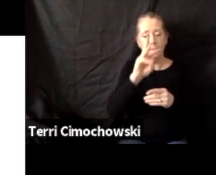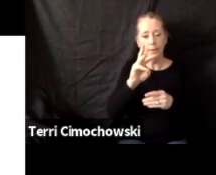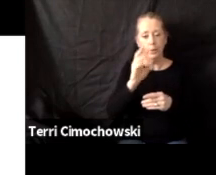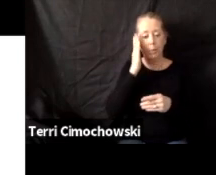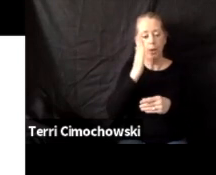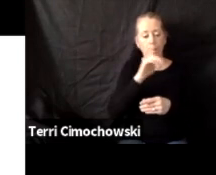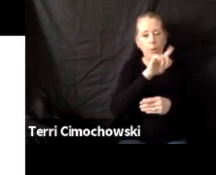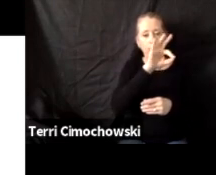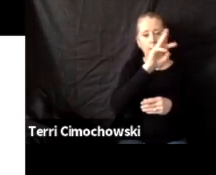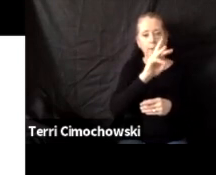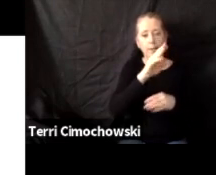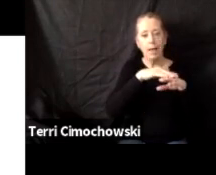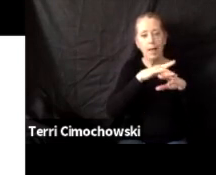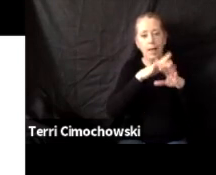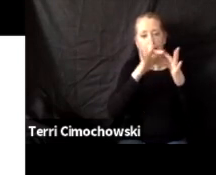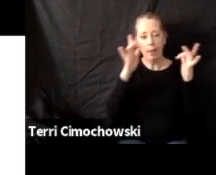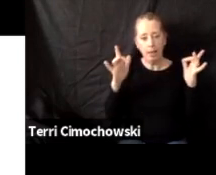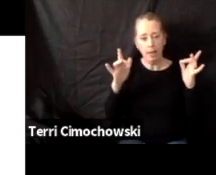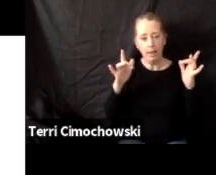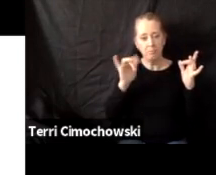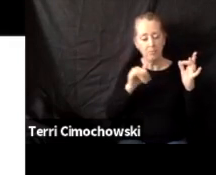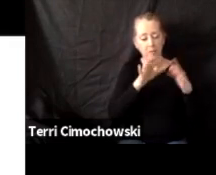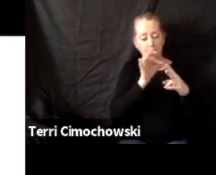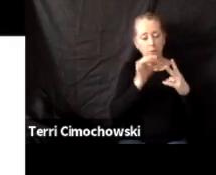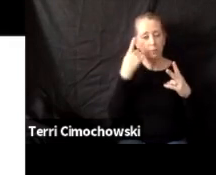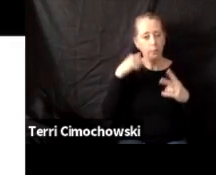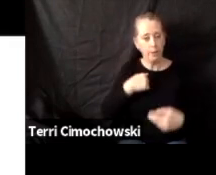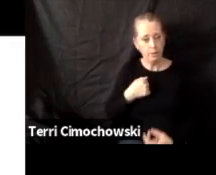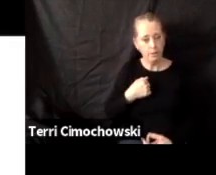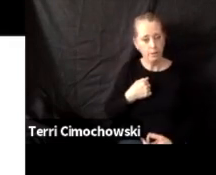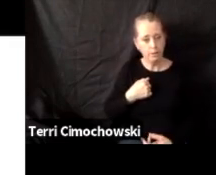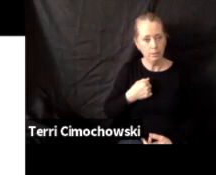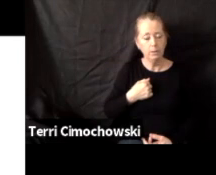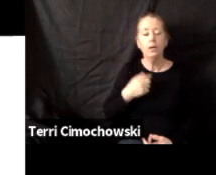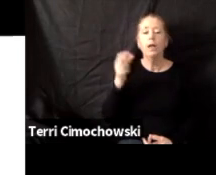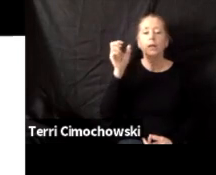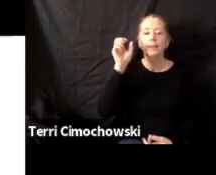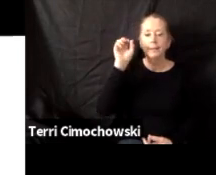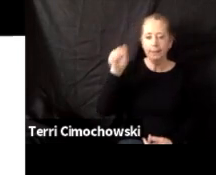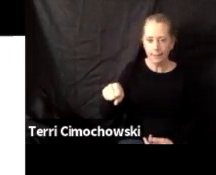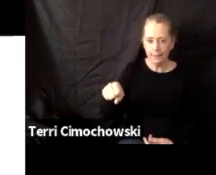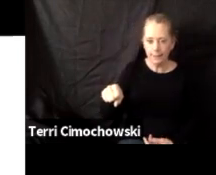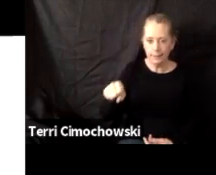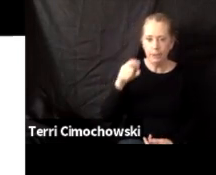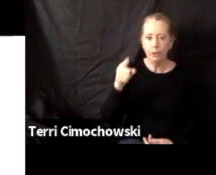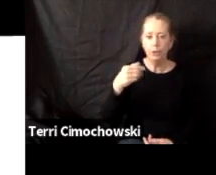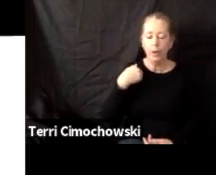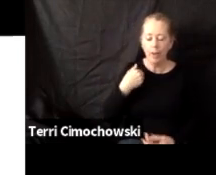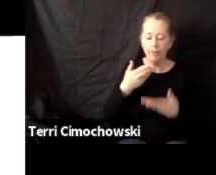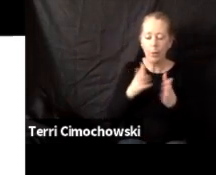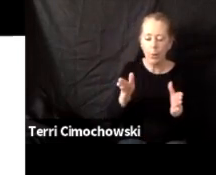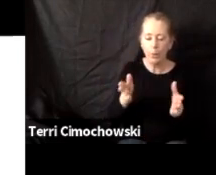online be an option for me through my open enrolled school? Yes, because you have gone through the open